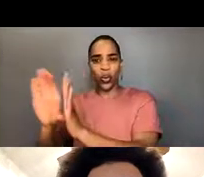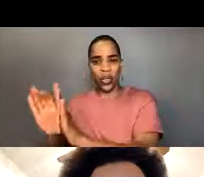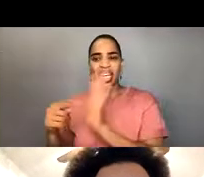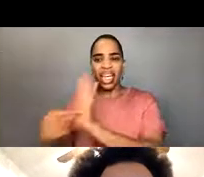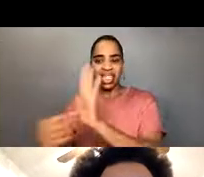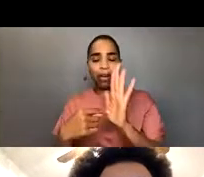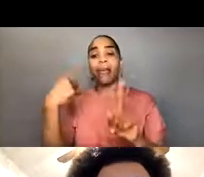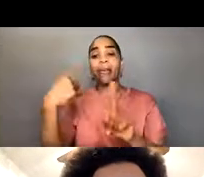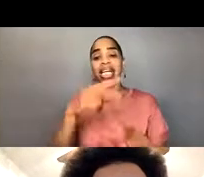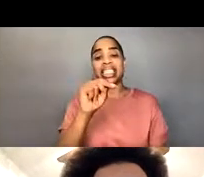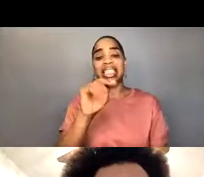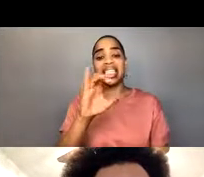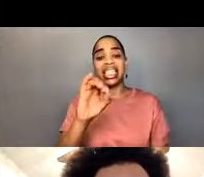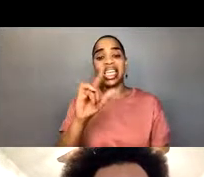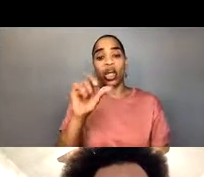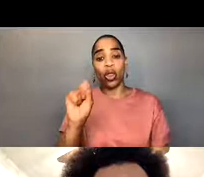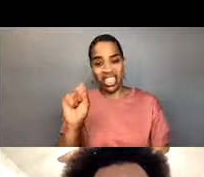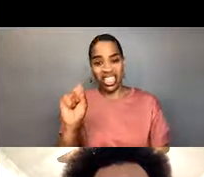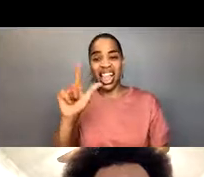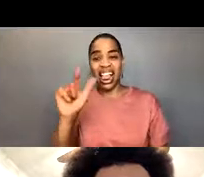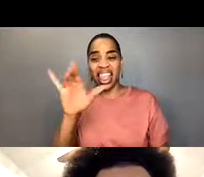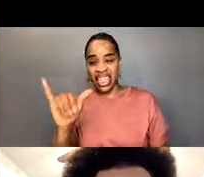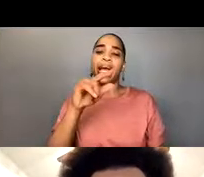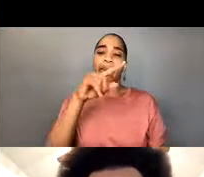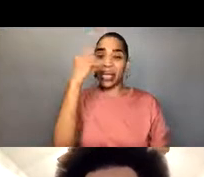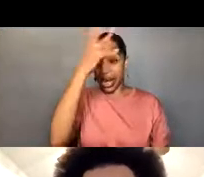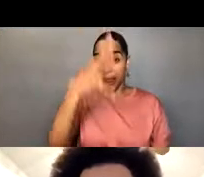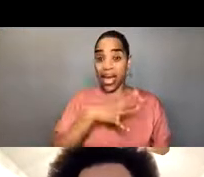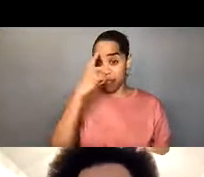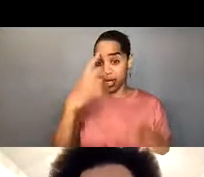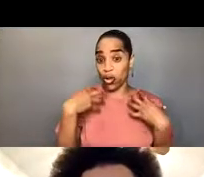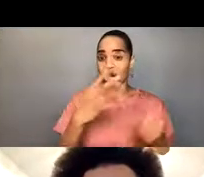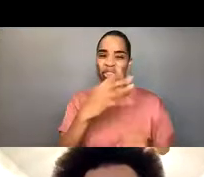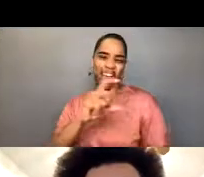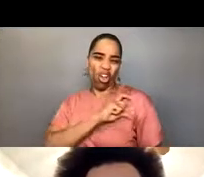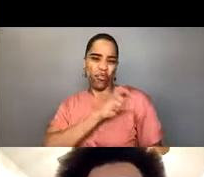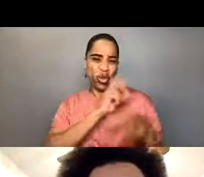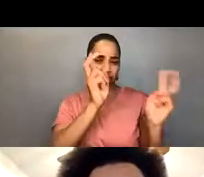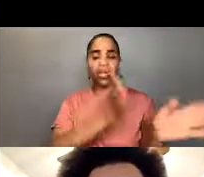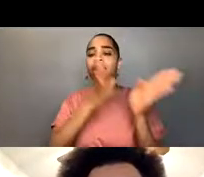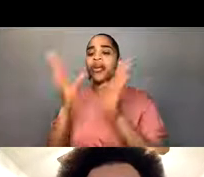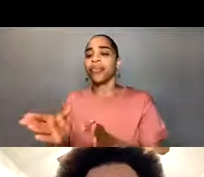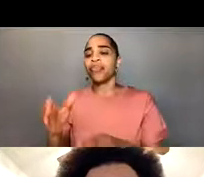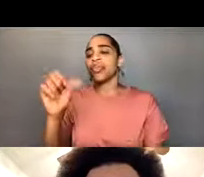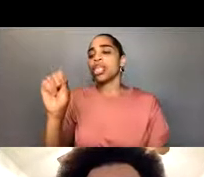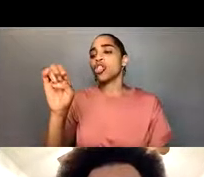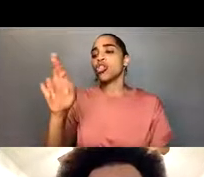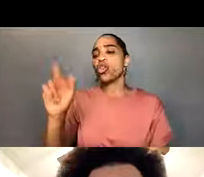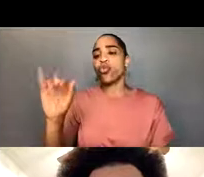Lacey with Black Men's Mental Health and Law Enforcement. And we also have Sureshi